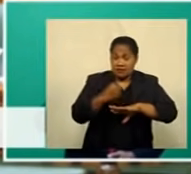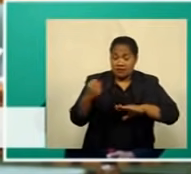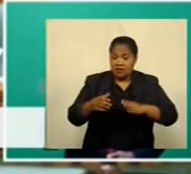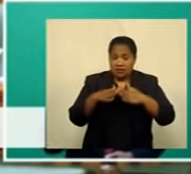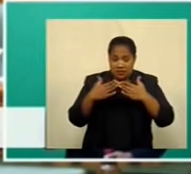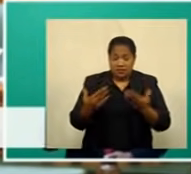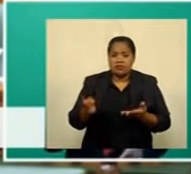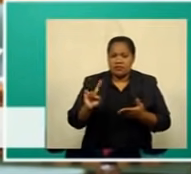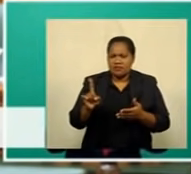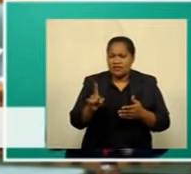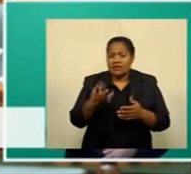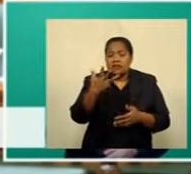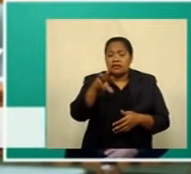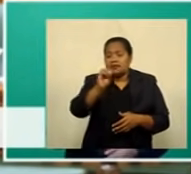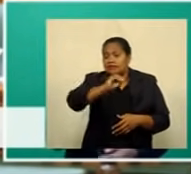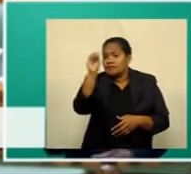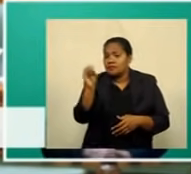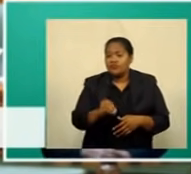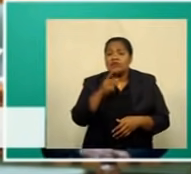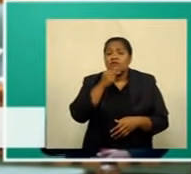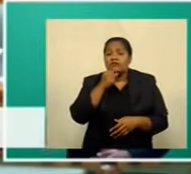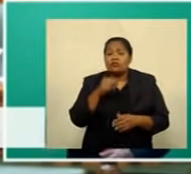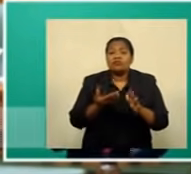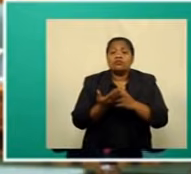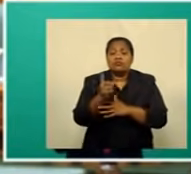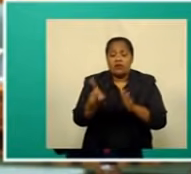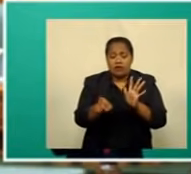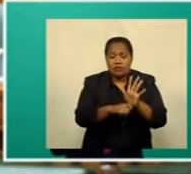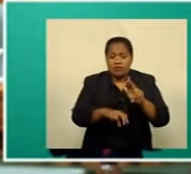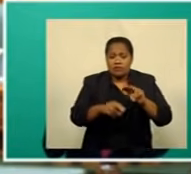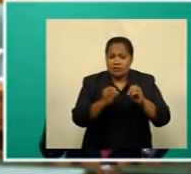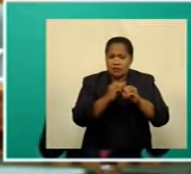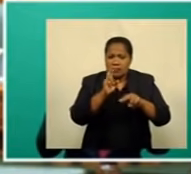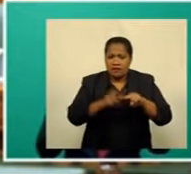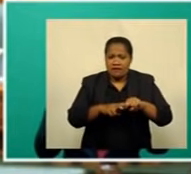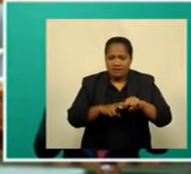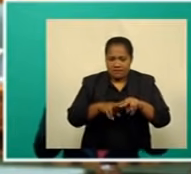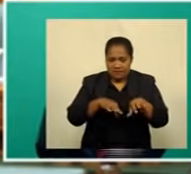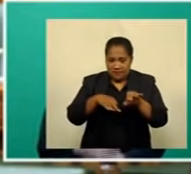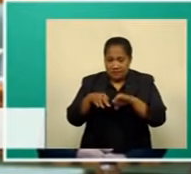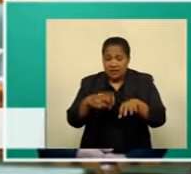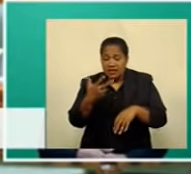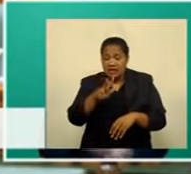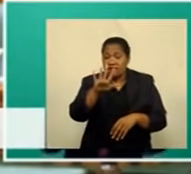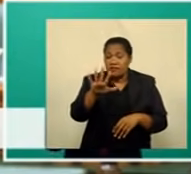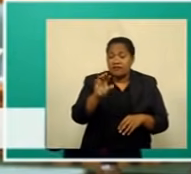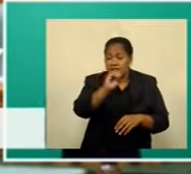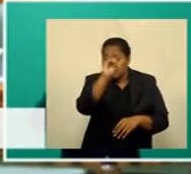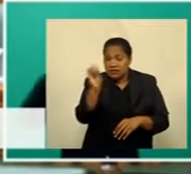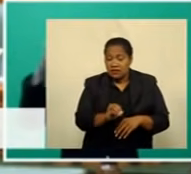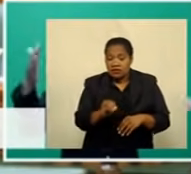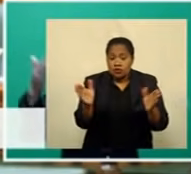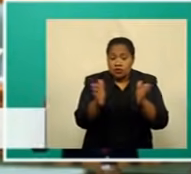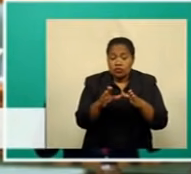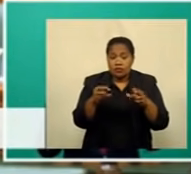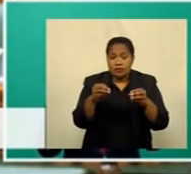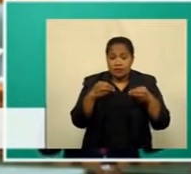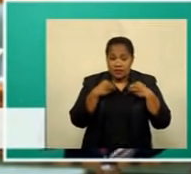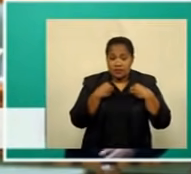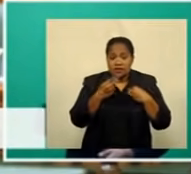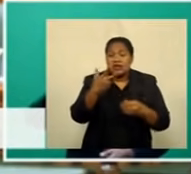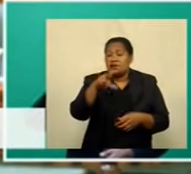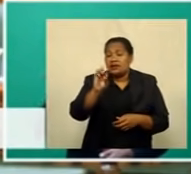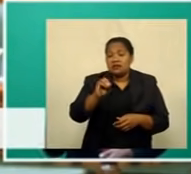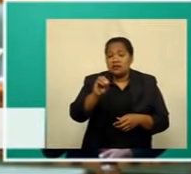the micro businesses through the RBF scheme, 85% for the small businesses, 80% for the medium-sized